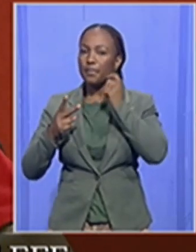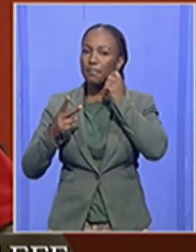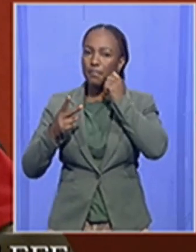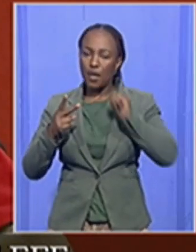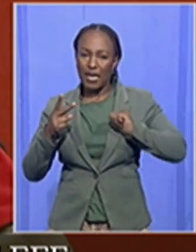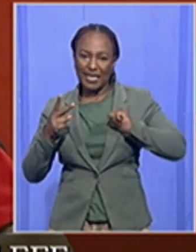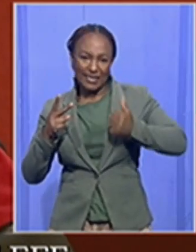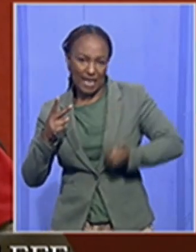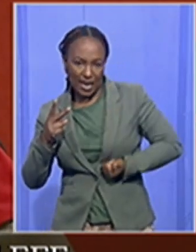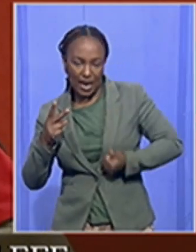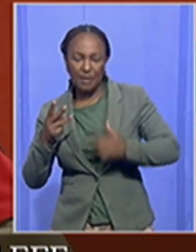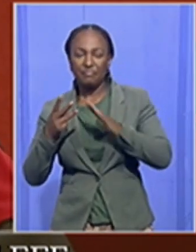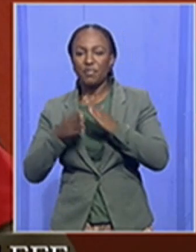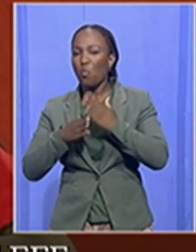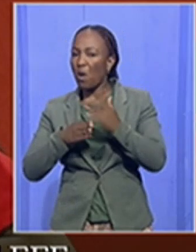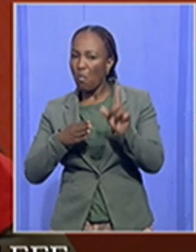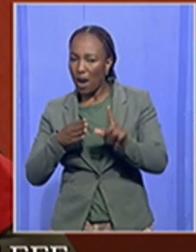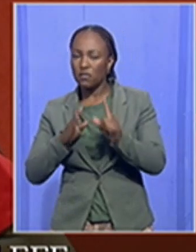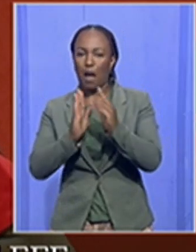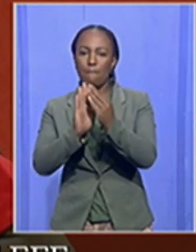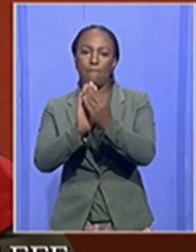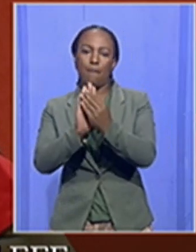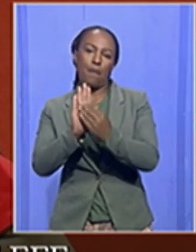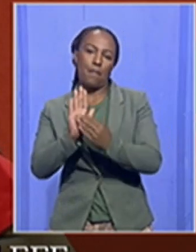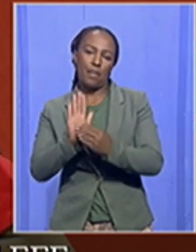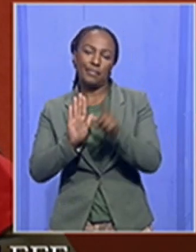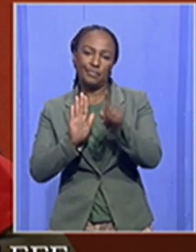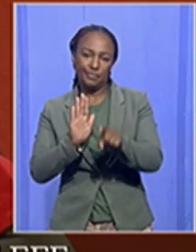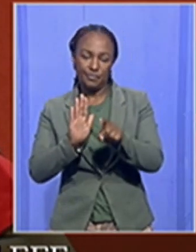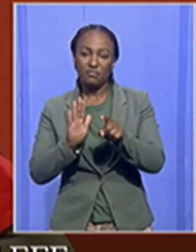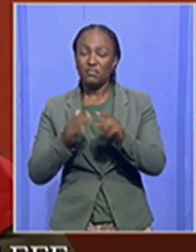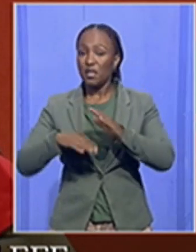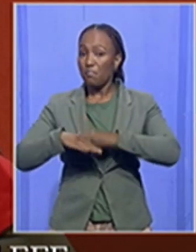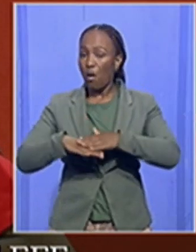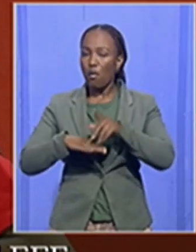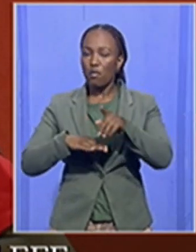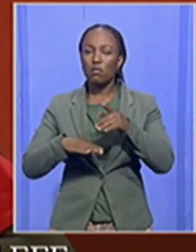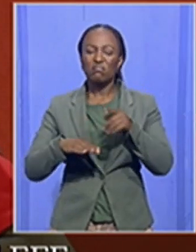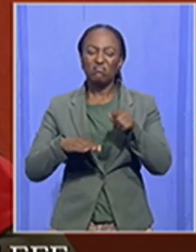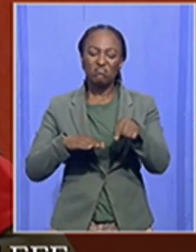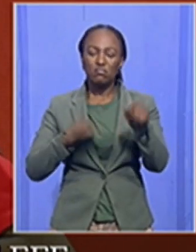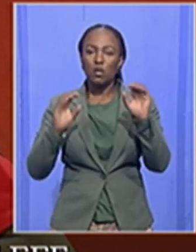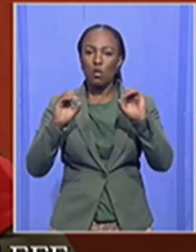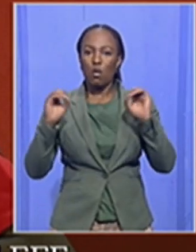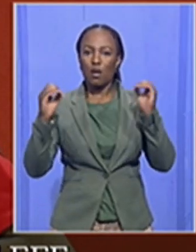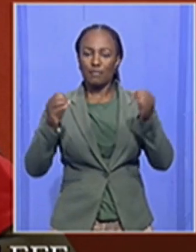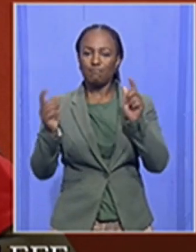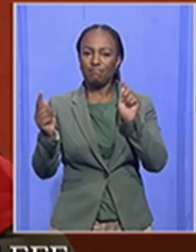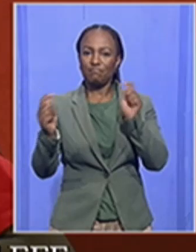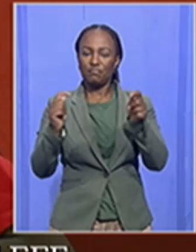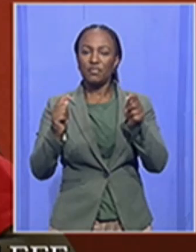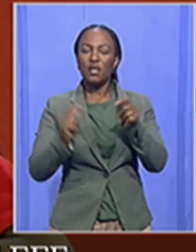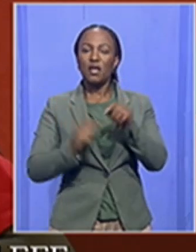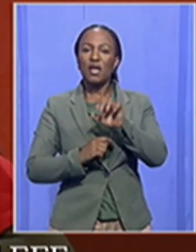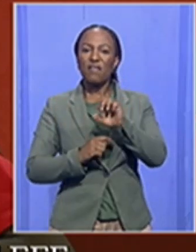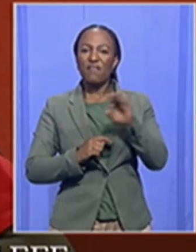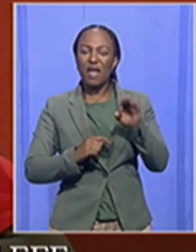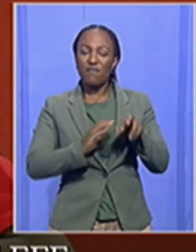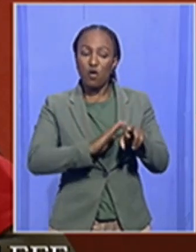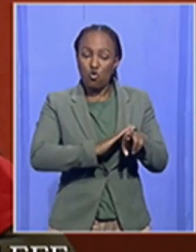occupation. Furthermore, it suggests devolving an EFF region into sub-regions to